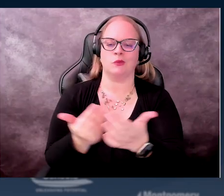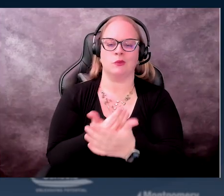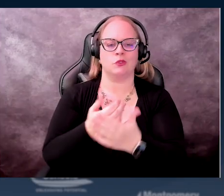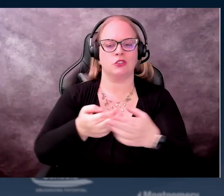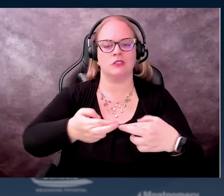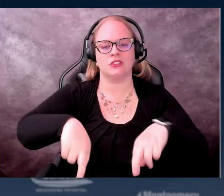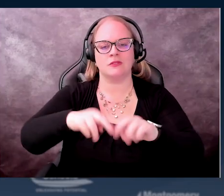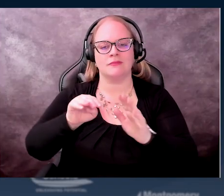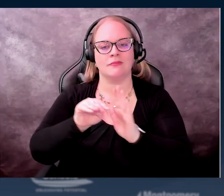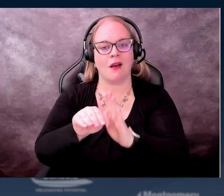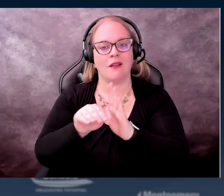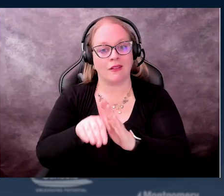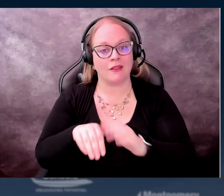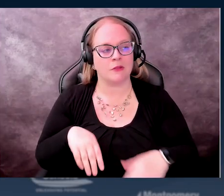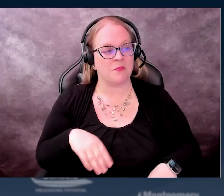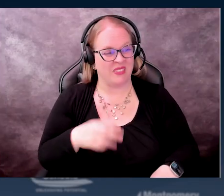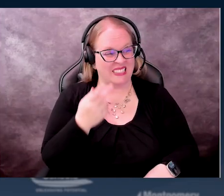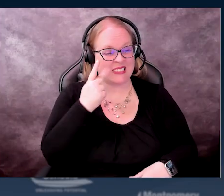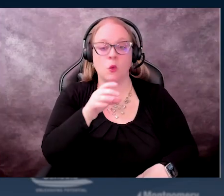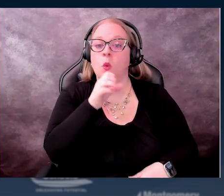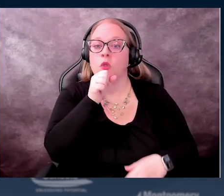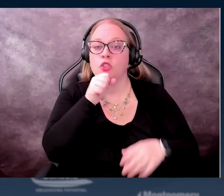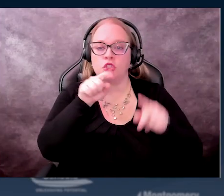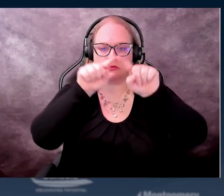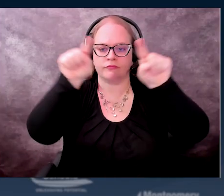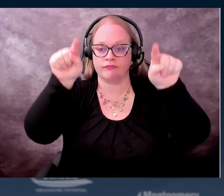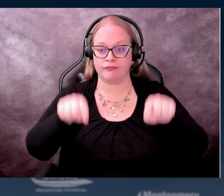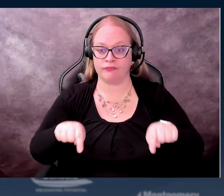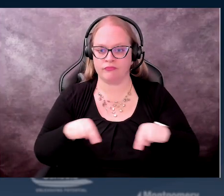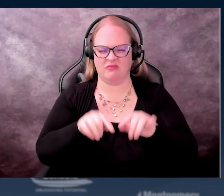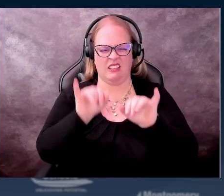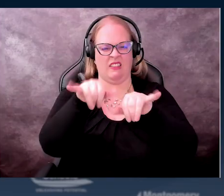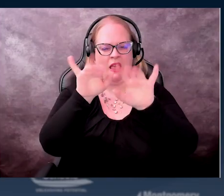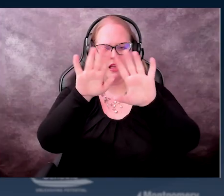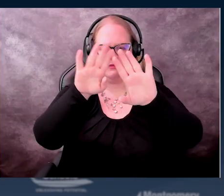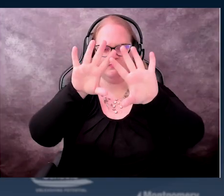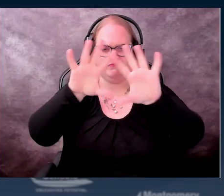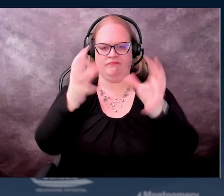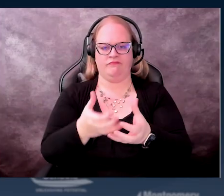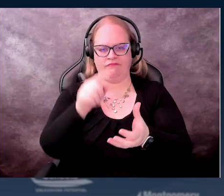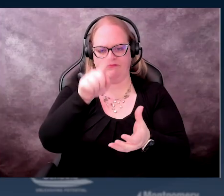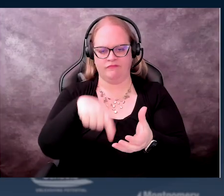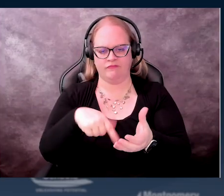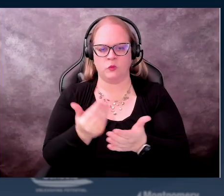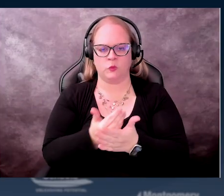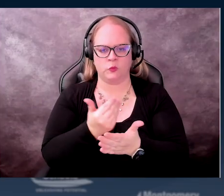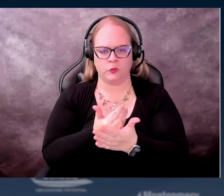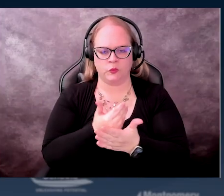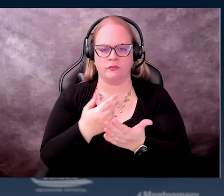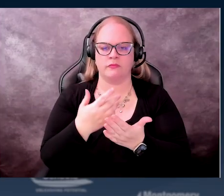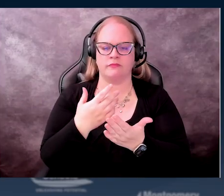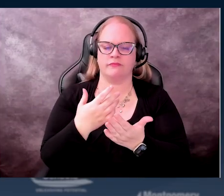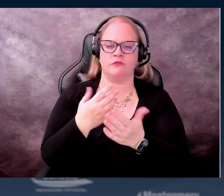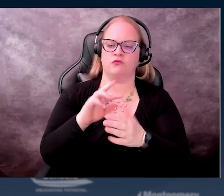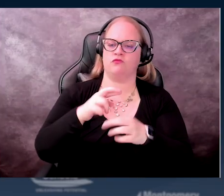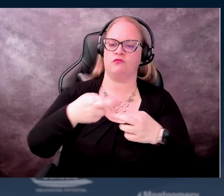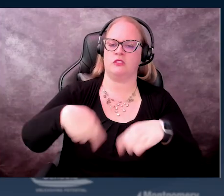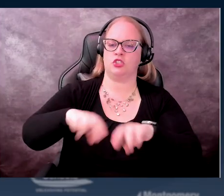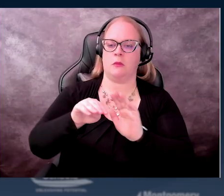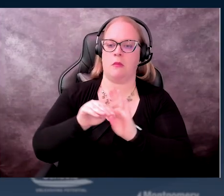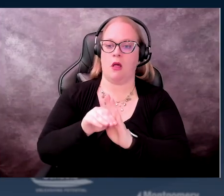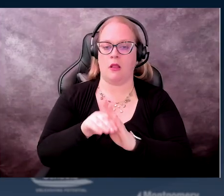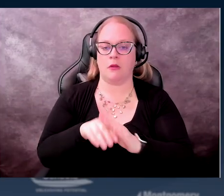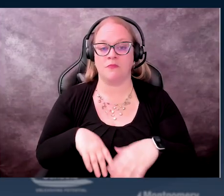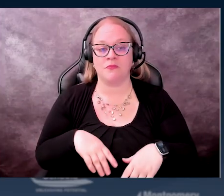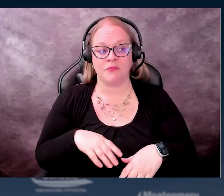orange shade. And you will see in the same year, there are grades 10, 11, and 12